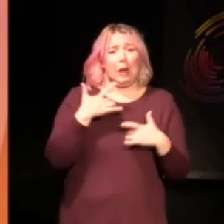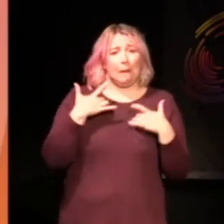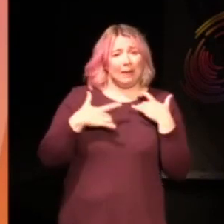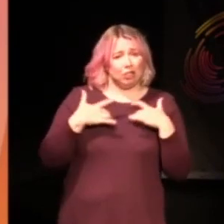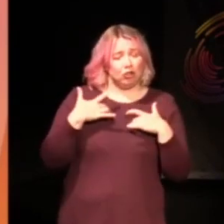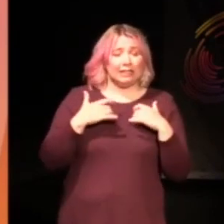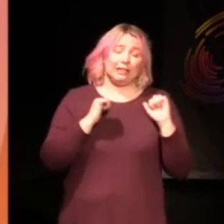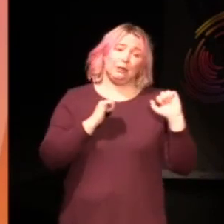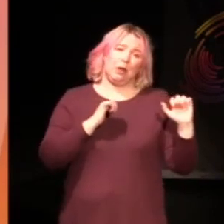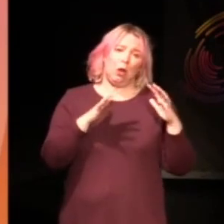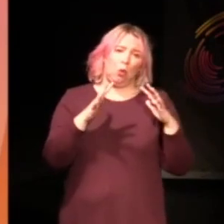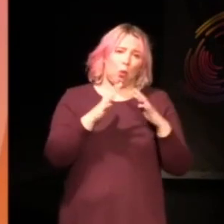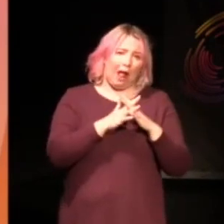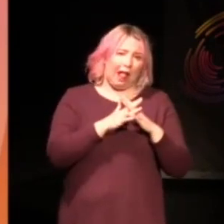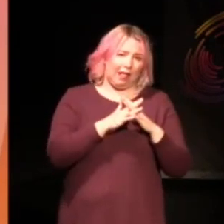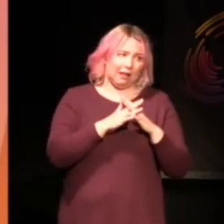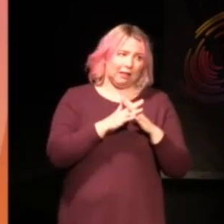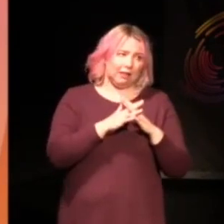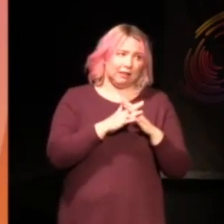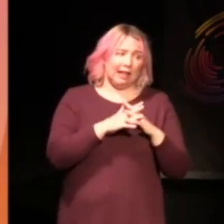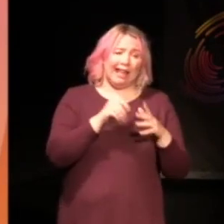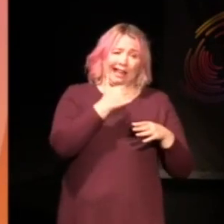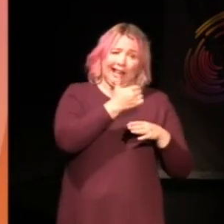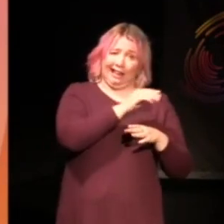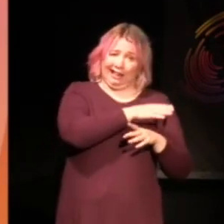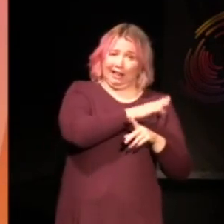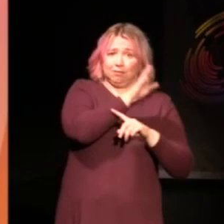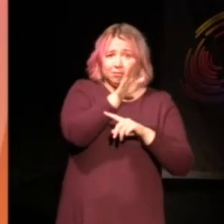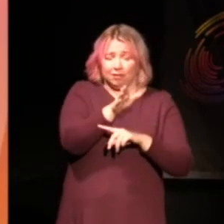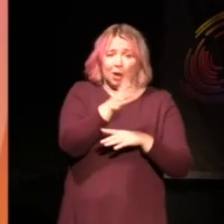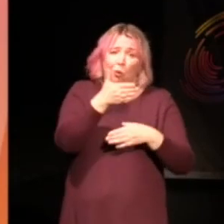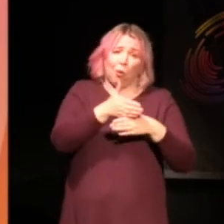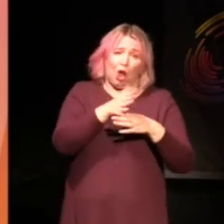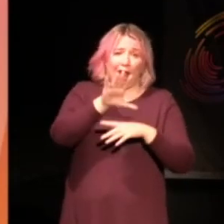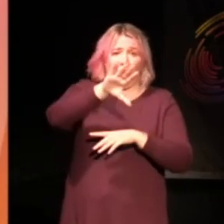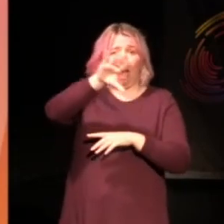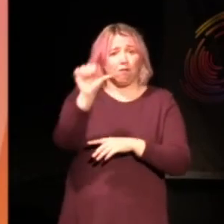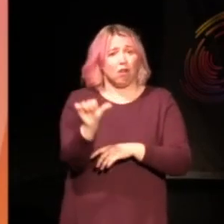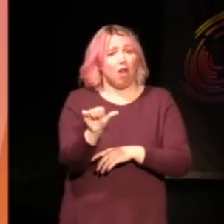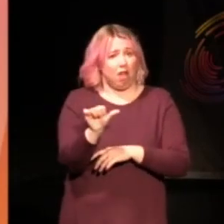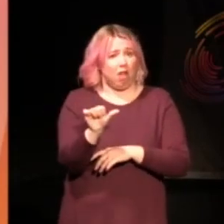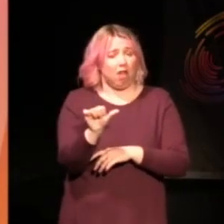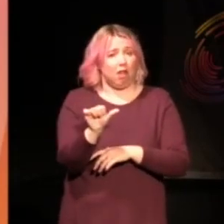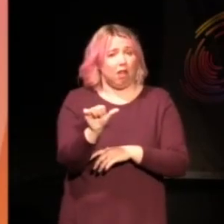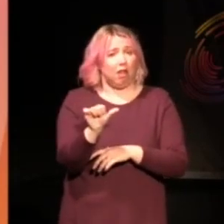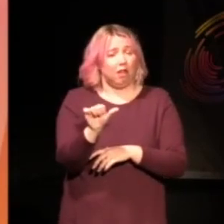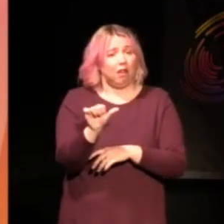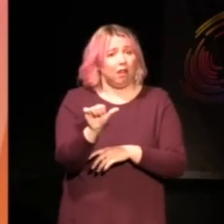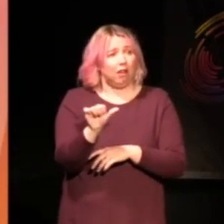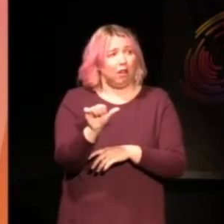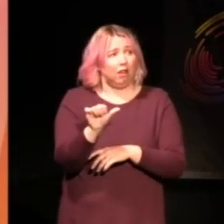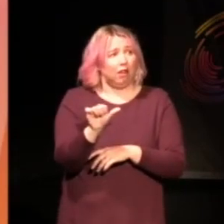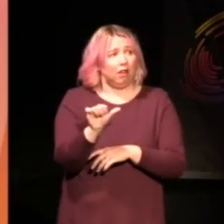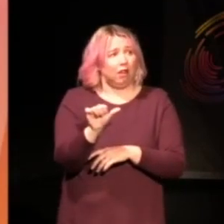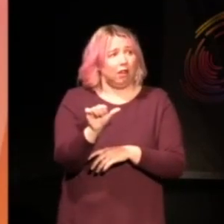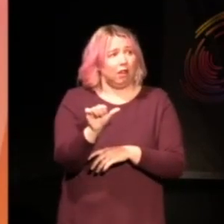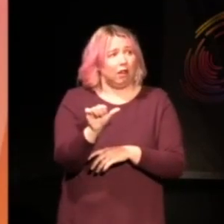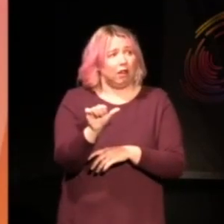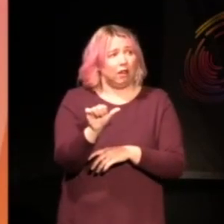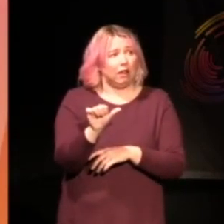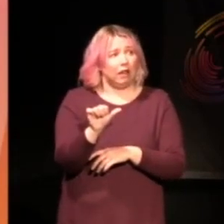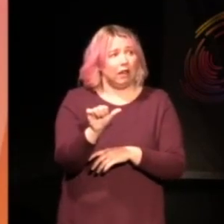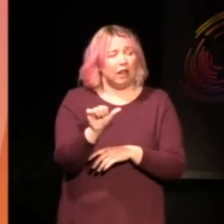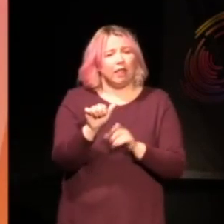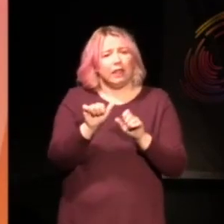Wales and the work you did in Africa, which resulted in the League of Nations,